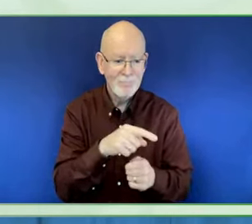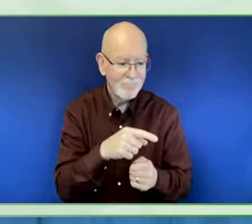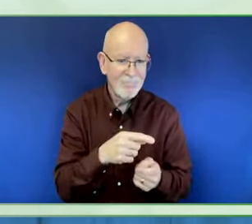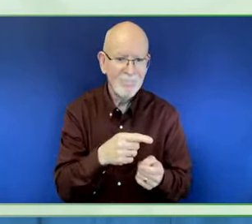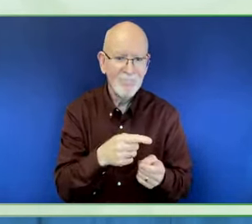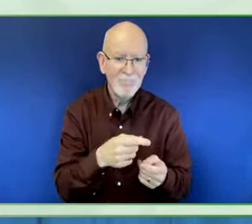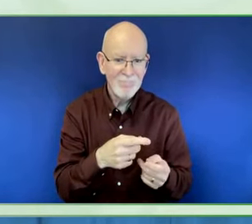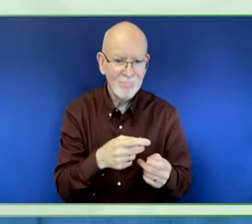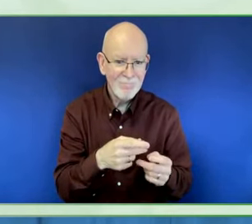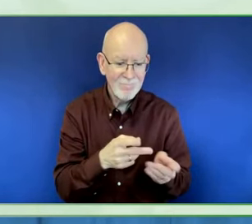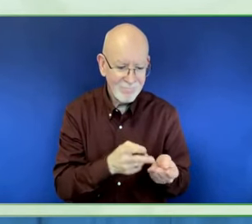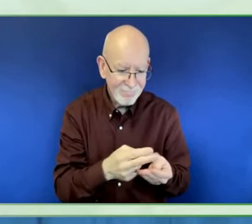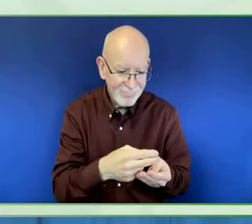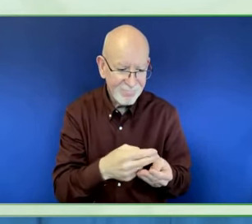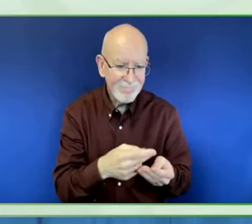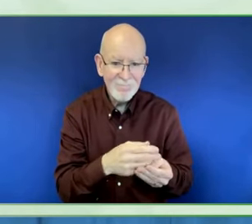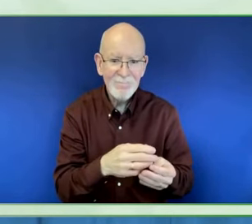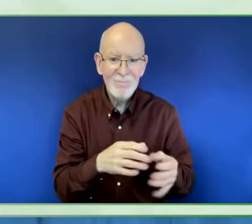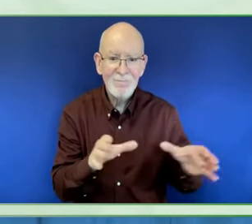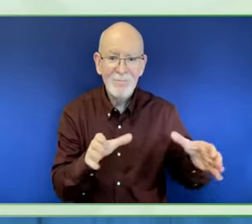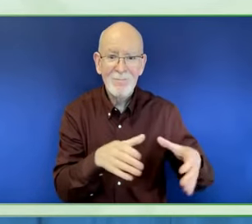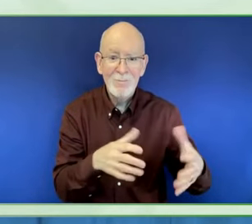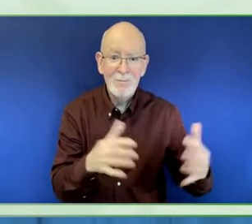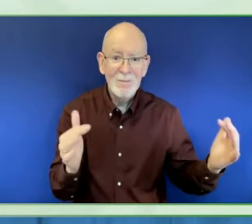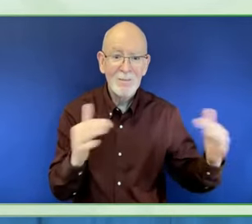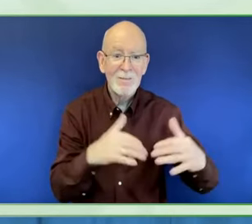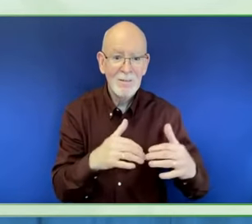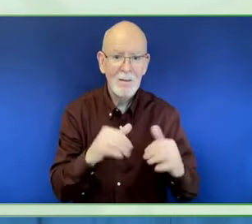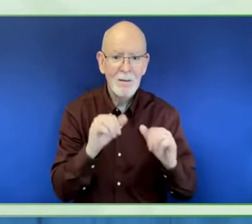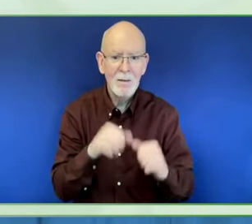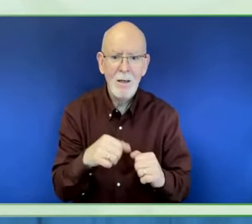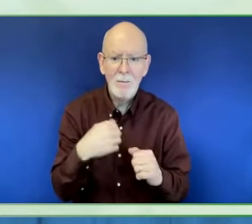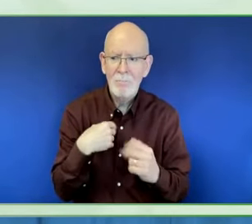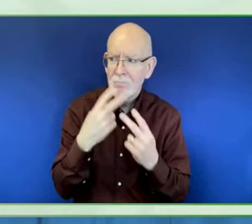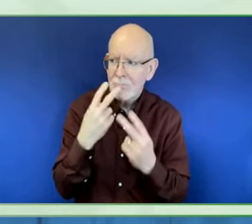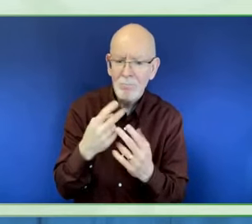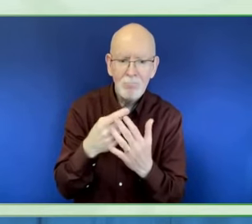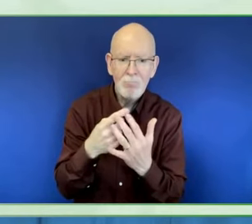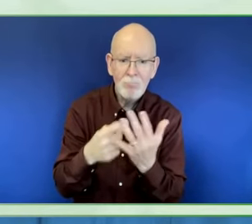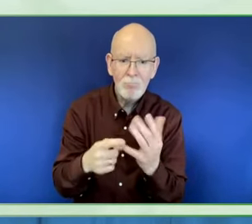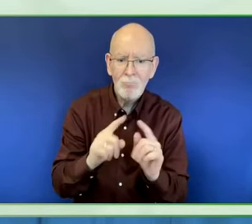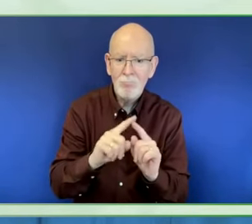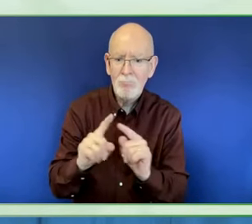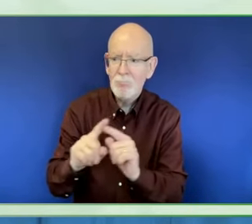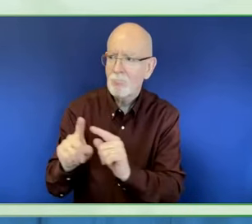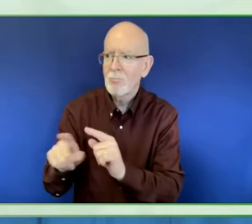LGBTQI+, race, and various other identities that people want to share about.